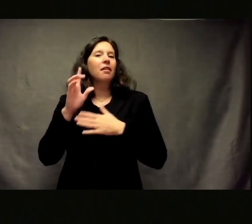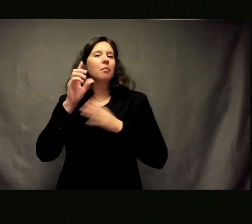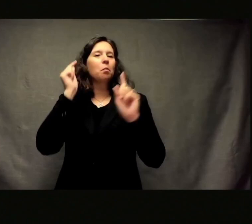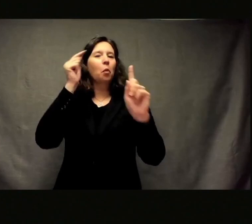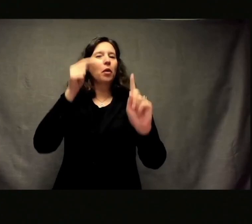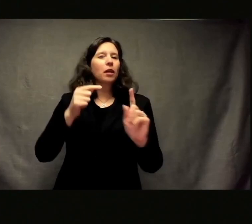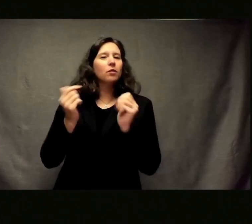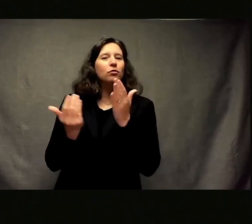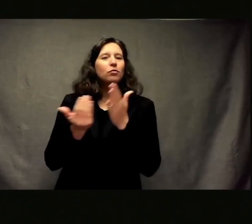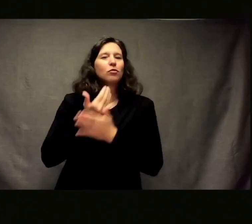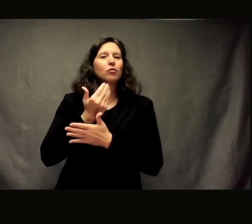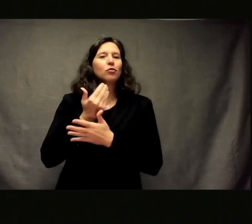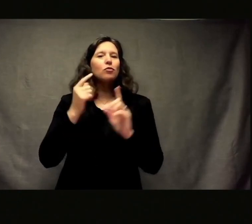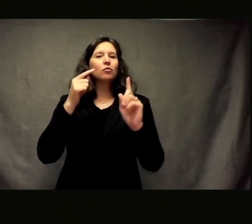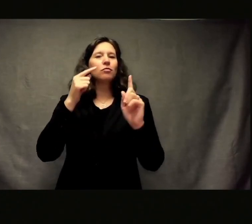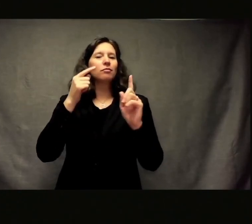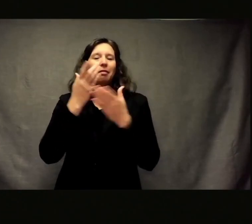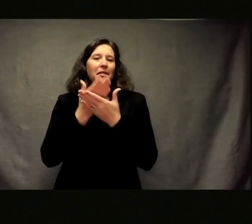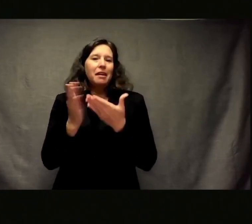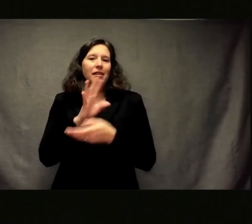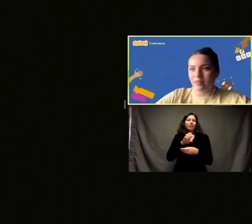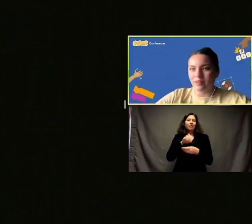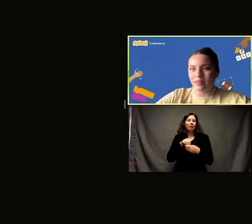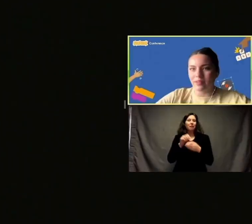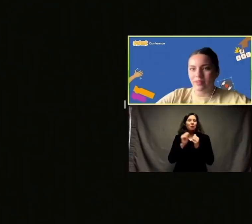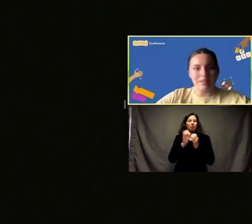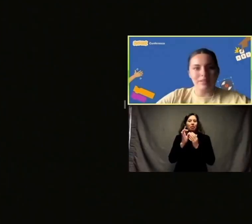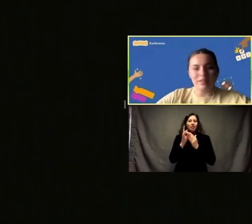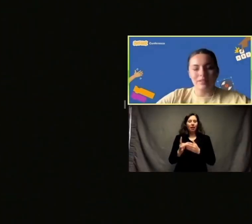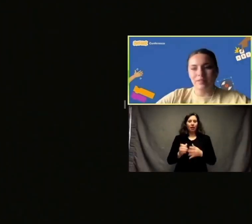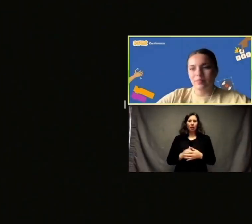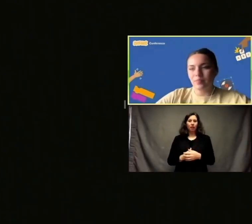new features and help you get oriented.